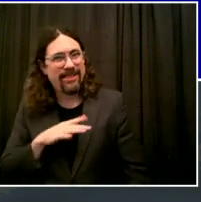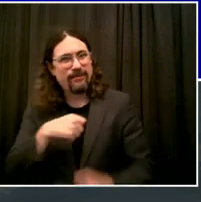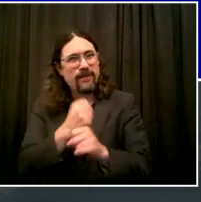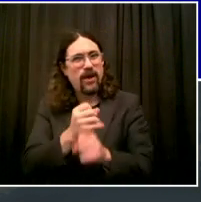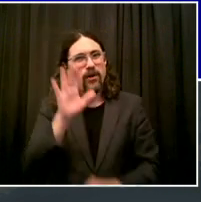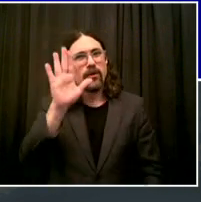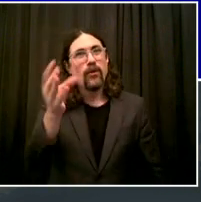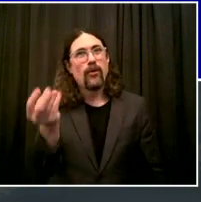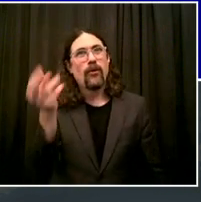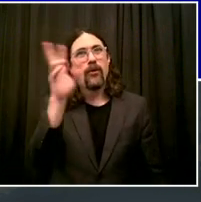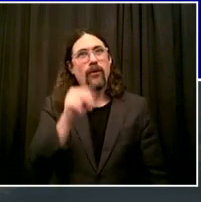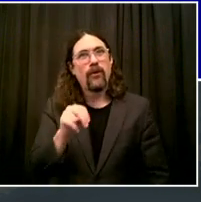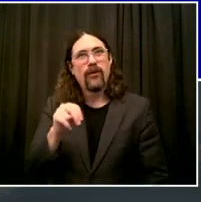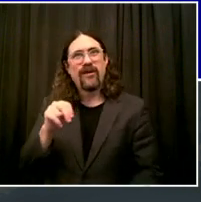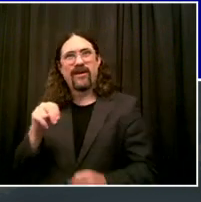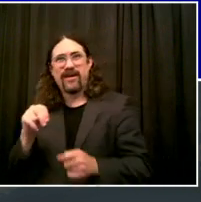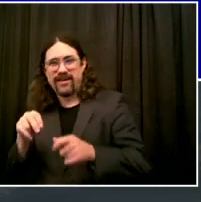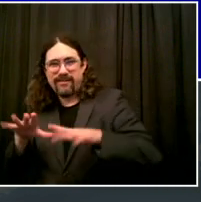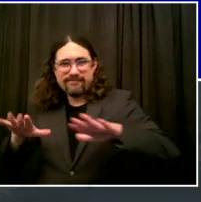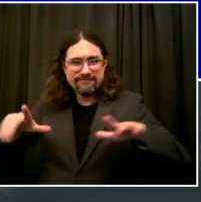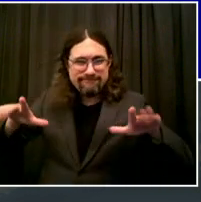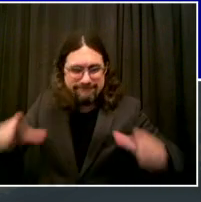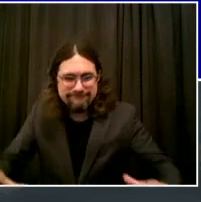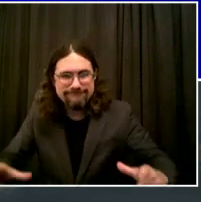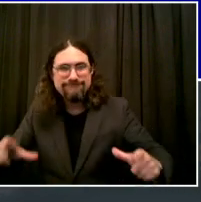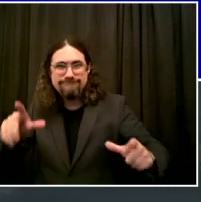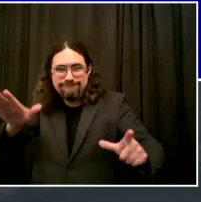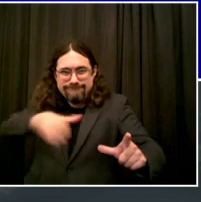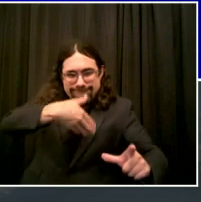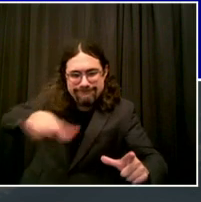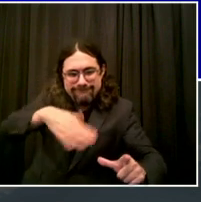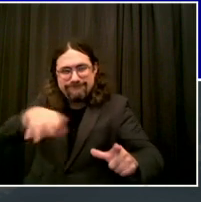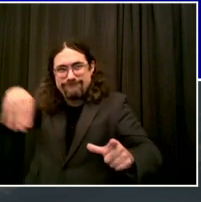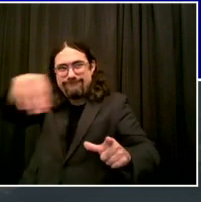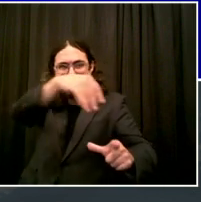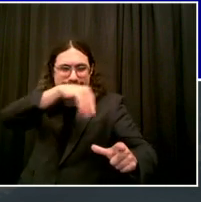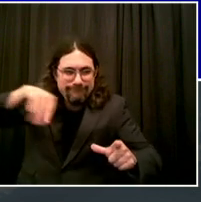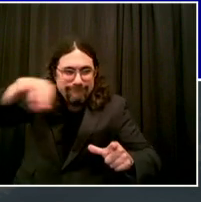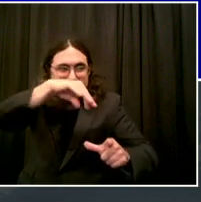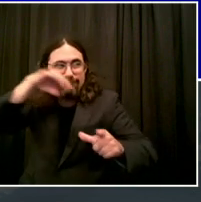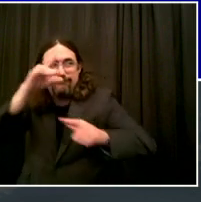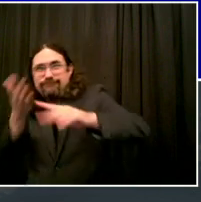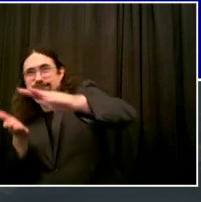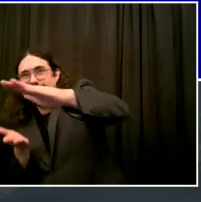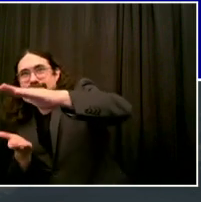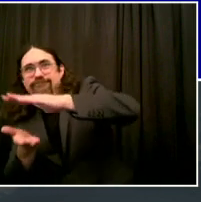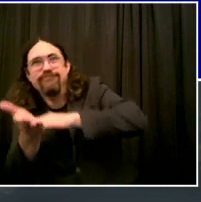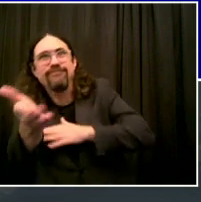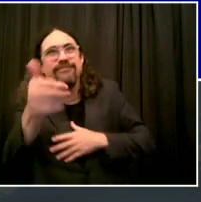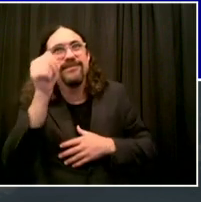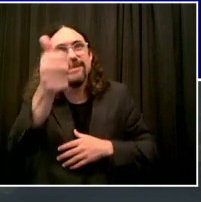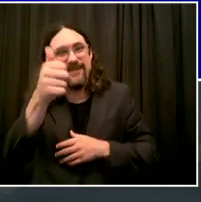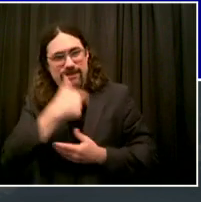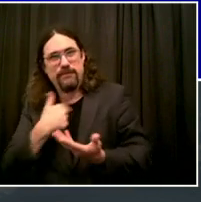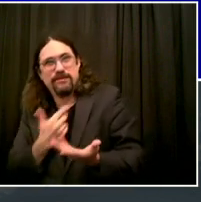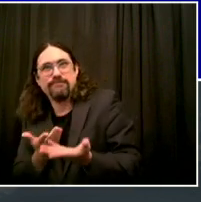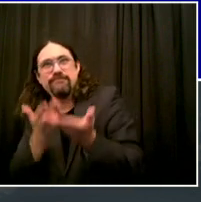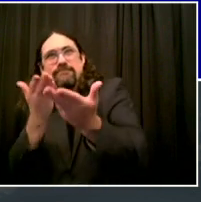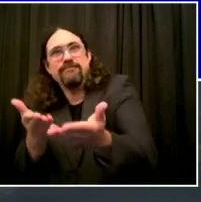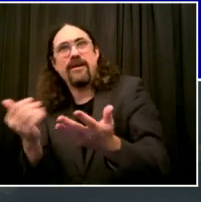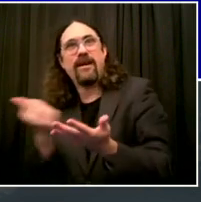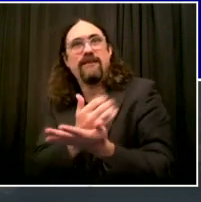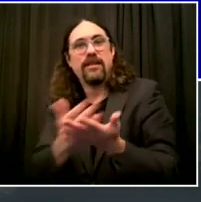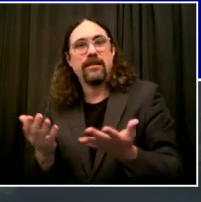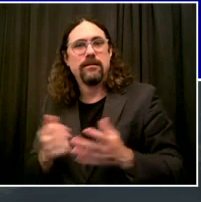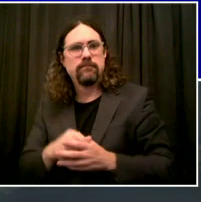you obviously can text or go online to find the closest sites. And just to reiterate that we will continue